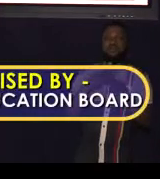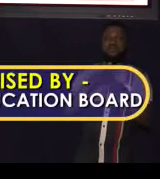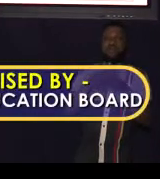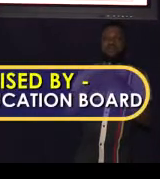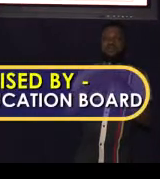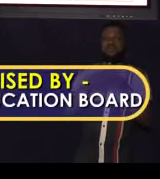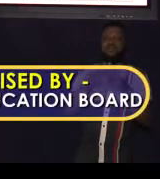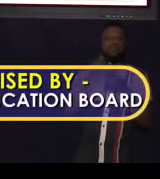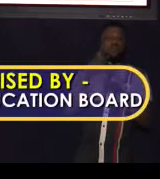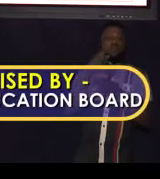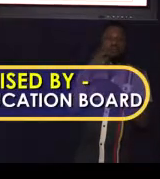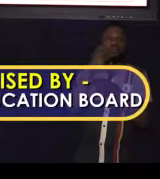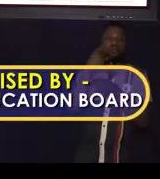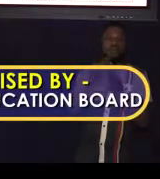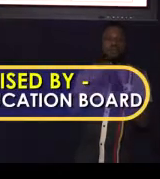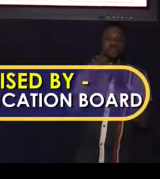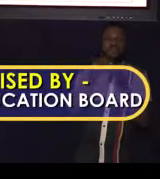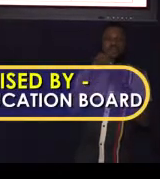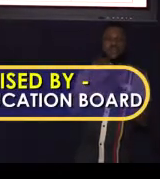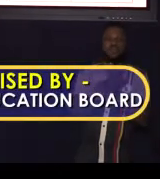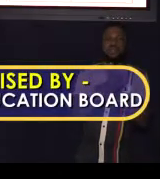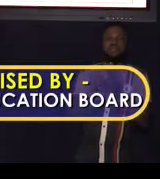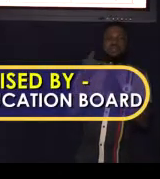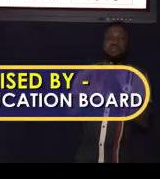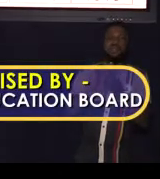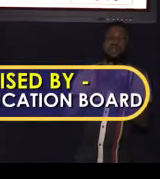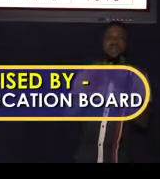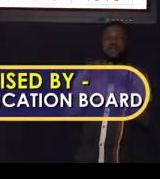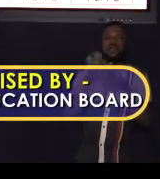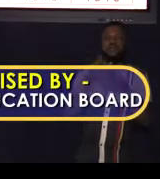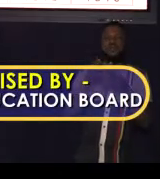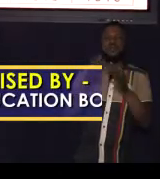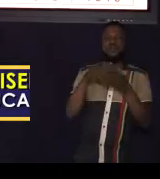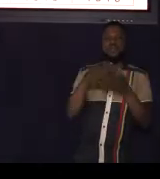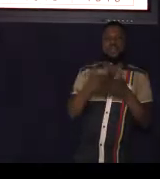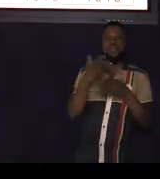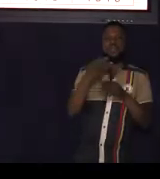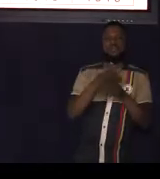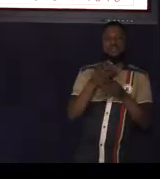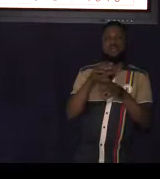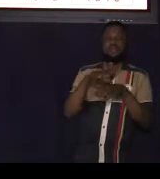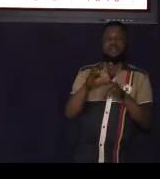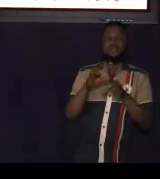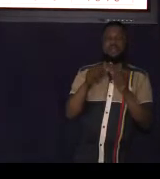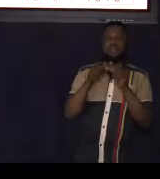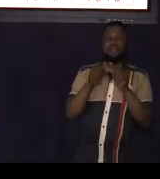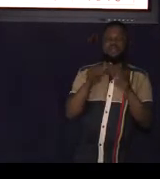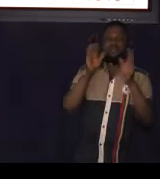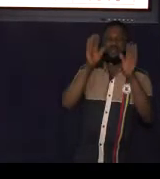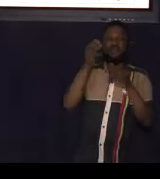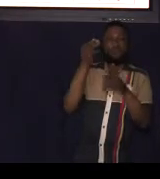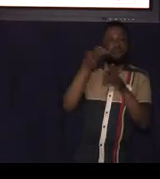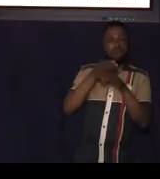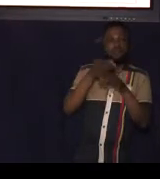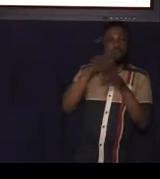yourself. It's time for me to hand you over to Uncle Popo for the general studies lesson. Till I come your way in the next mathematics class,